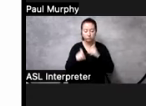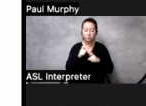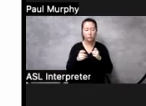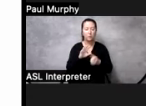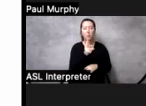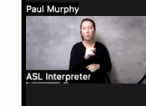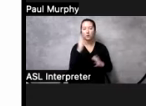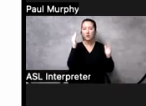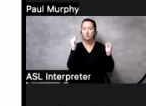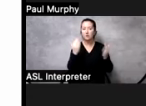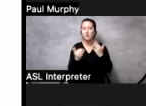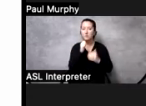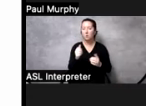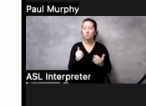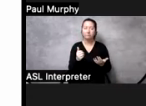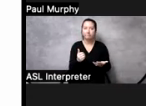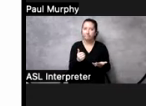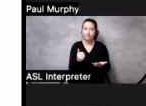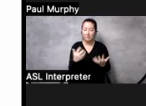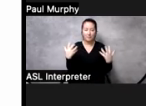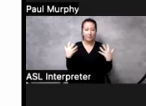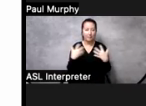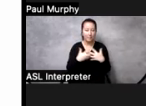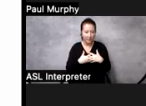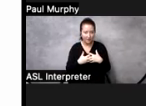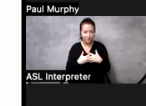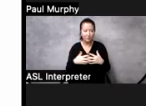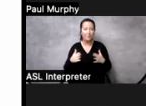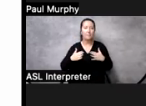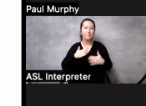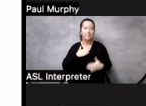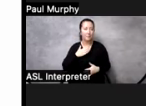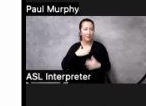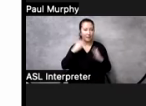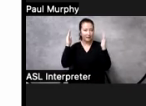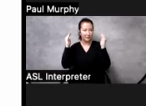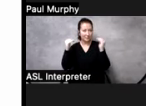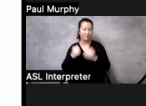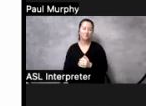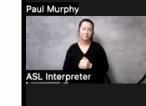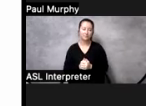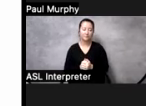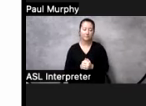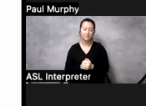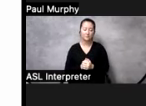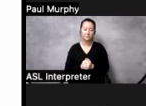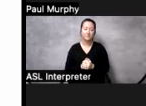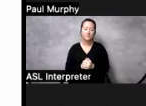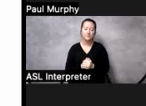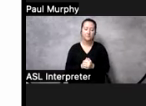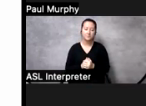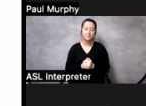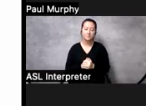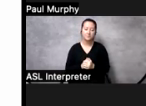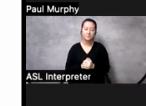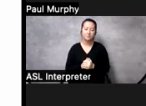that might not be in alignment with the expectations that you have as a mentor. And so,